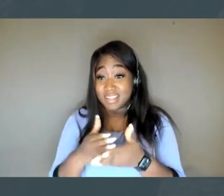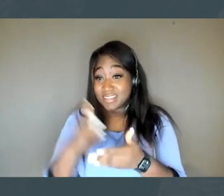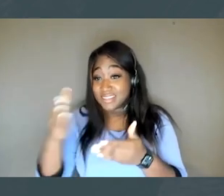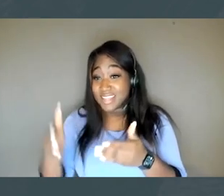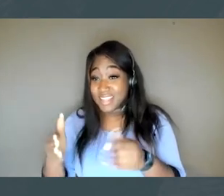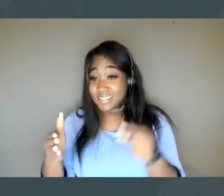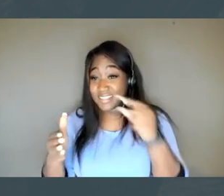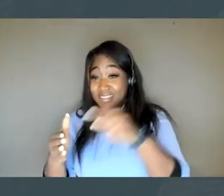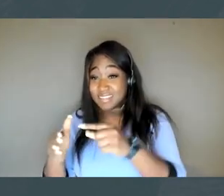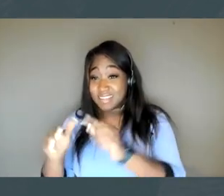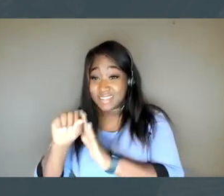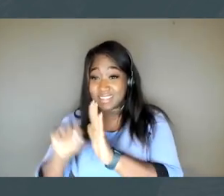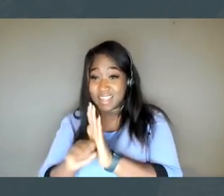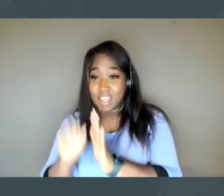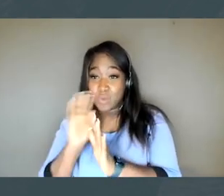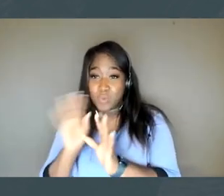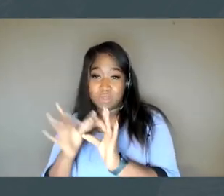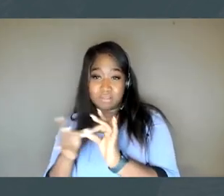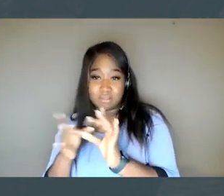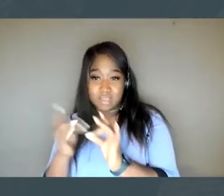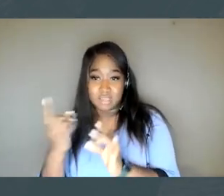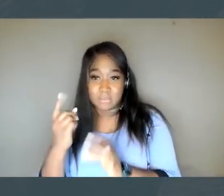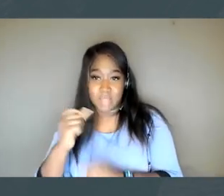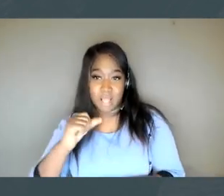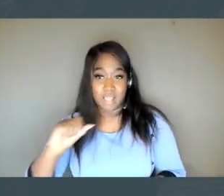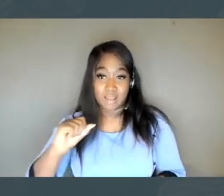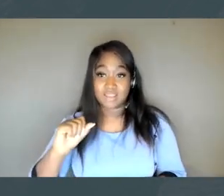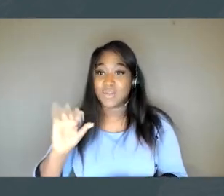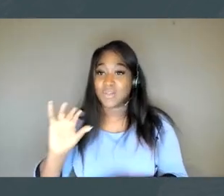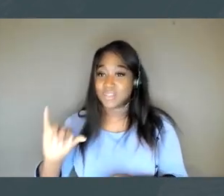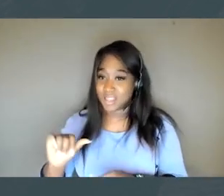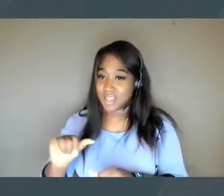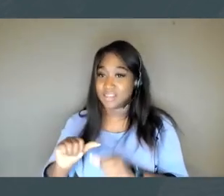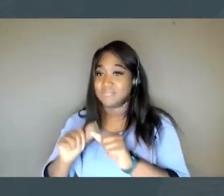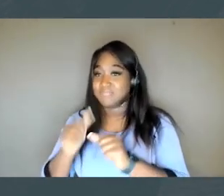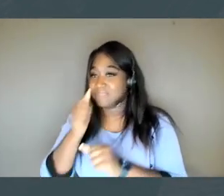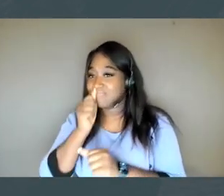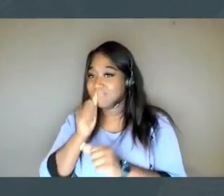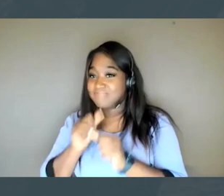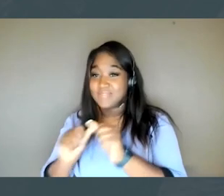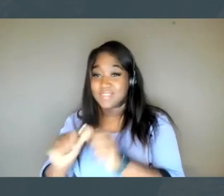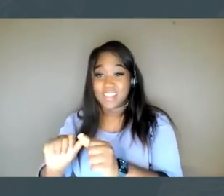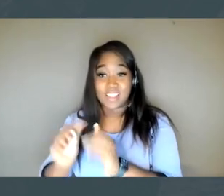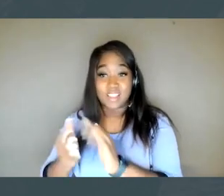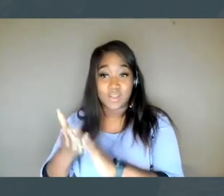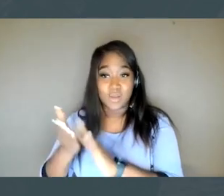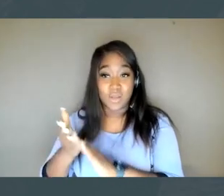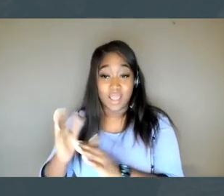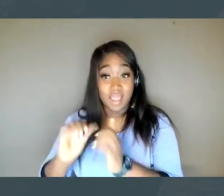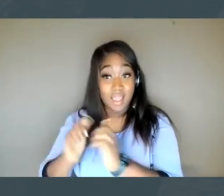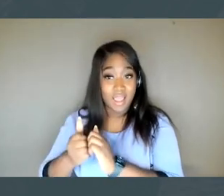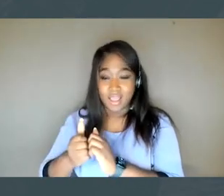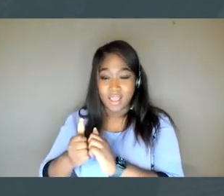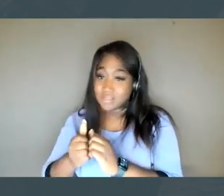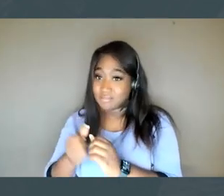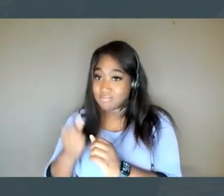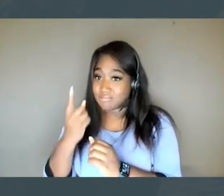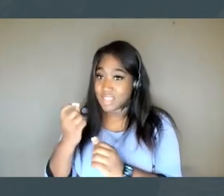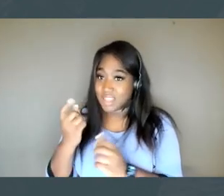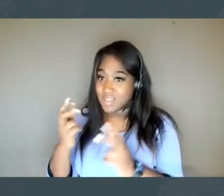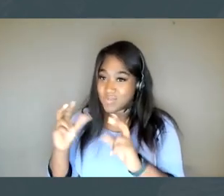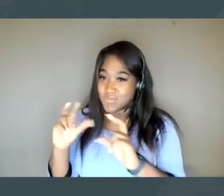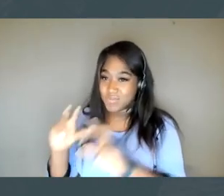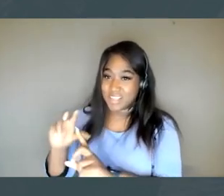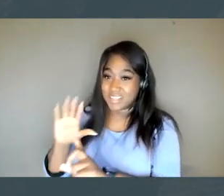about the survival of the nation states, and those nation states did not come into being for no reason. I mean, there's a vested interest in